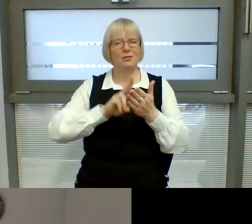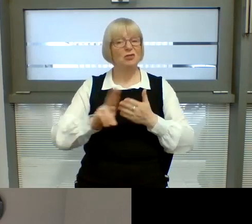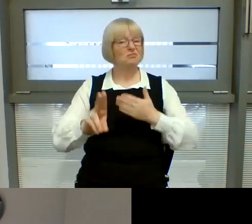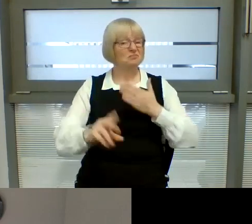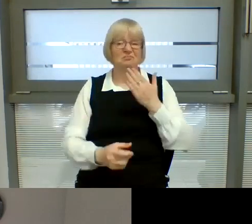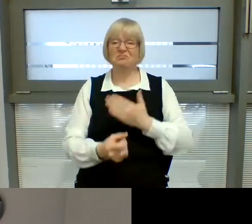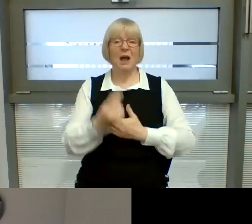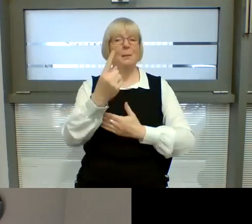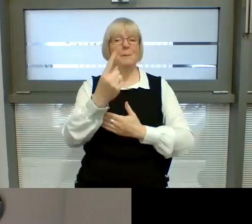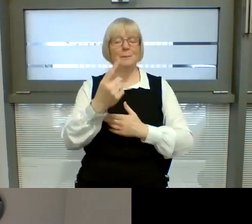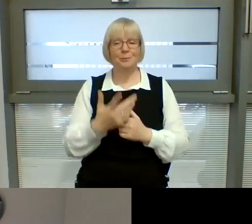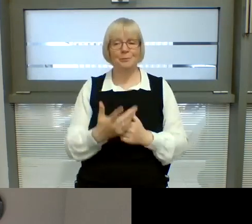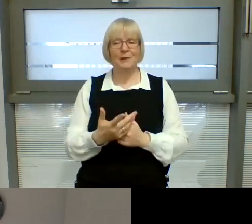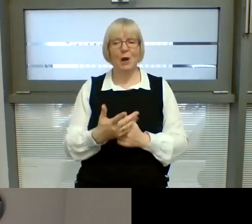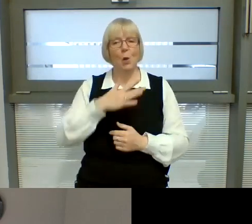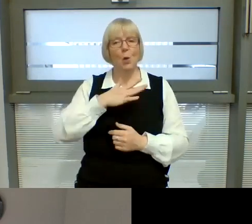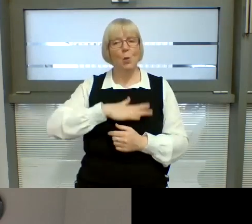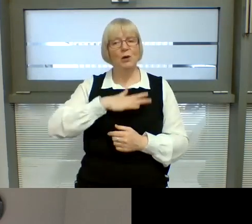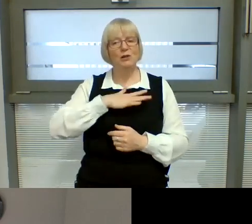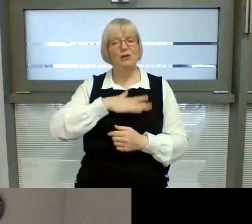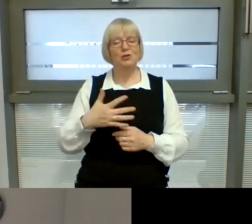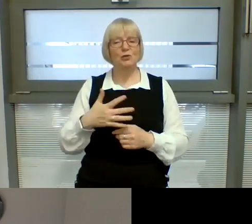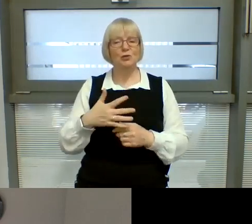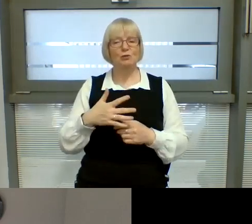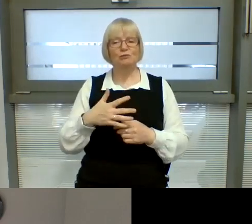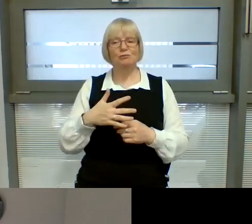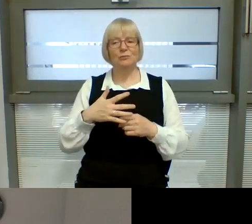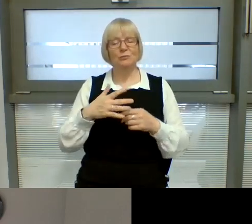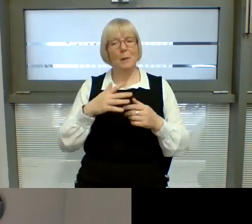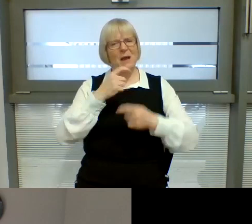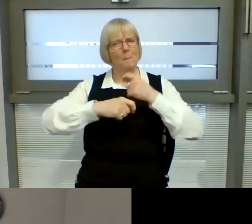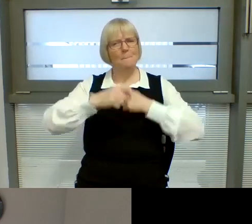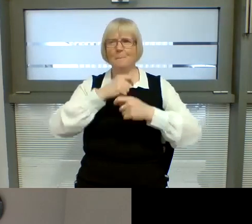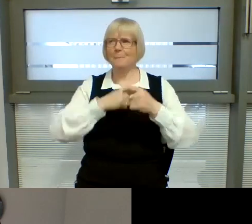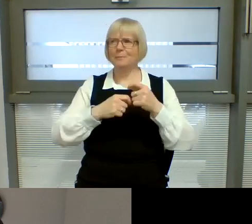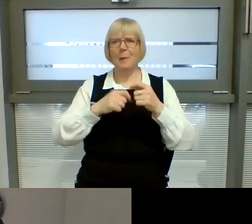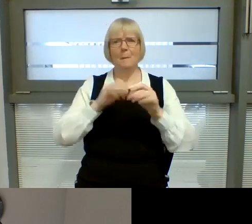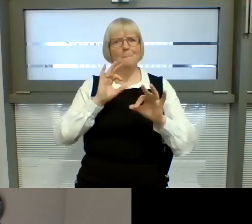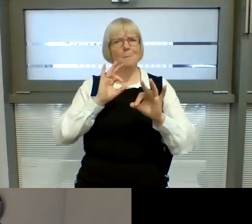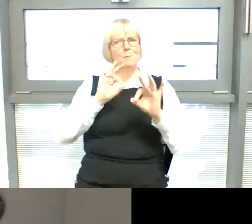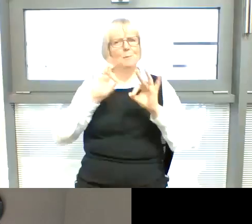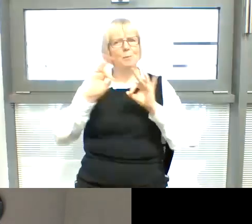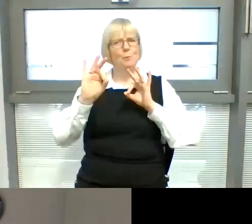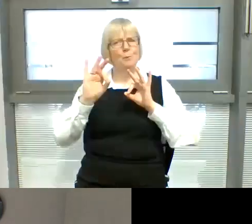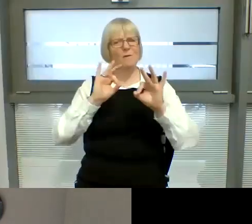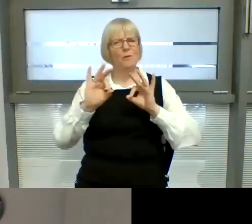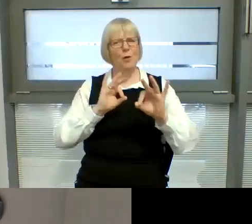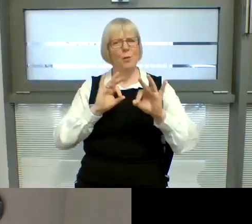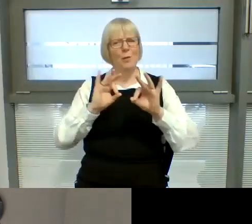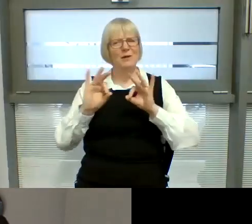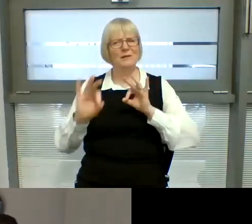performance. Why I kind of wanted to open that up into a performance, into a performative type